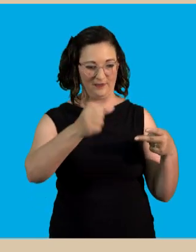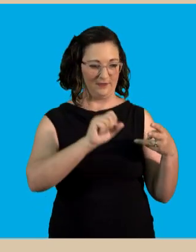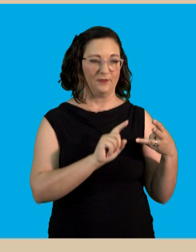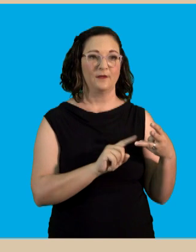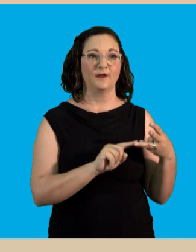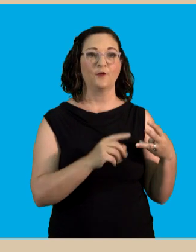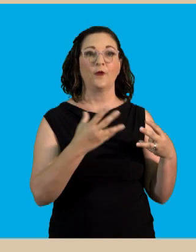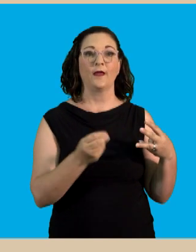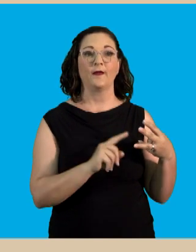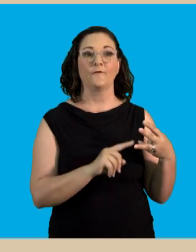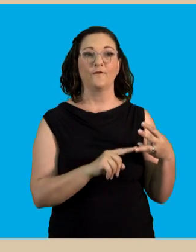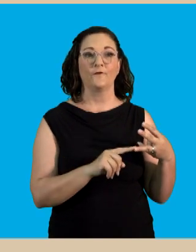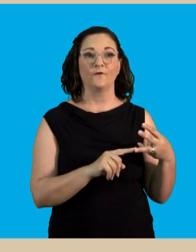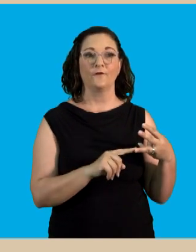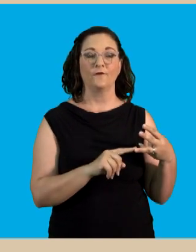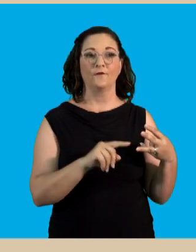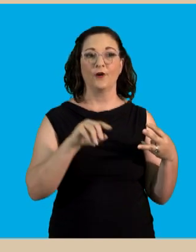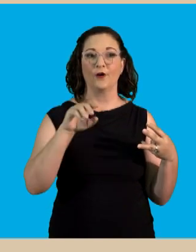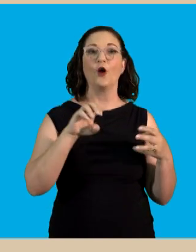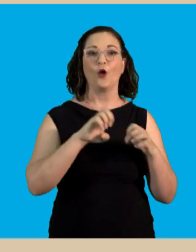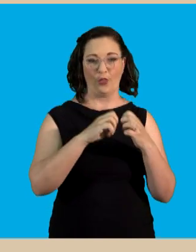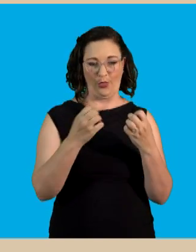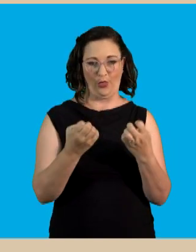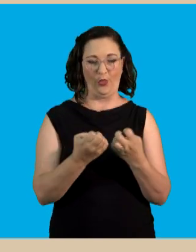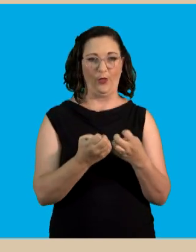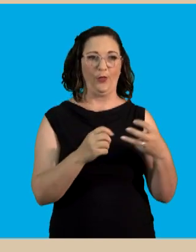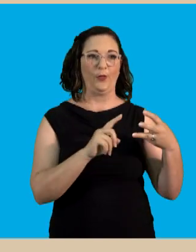Okay, right after Venus, E for Earth,